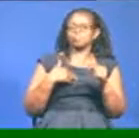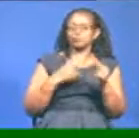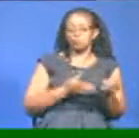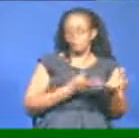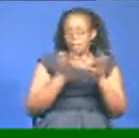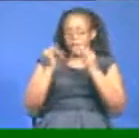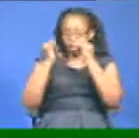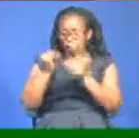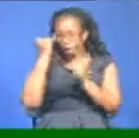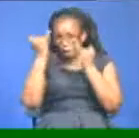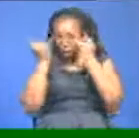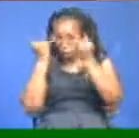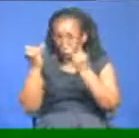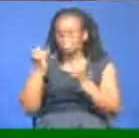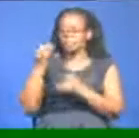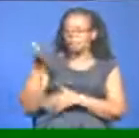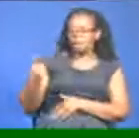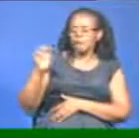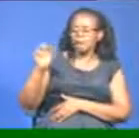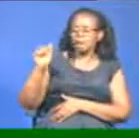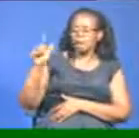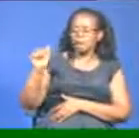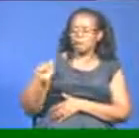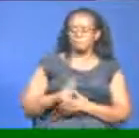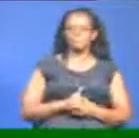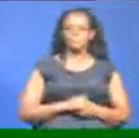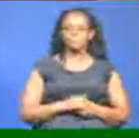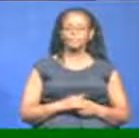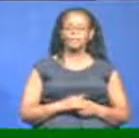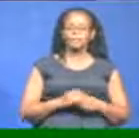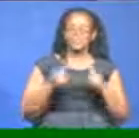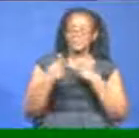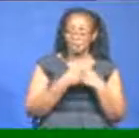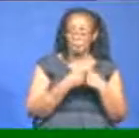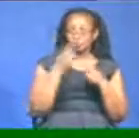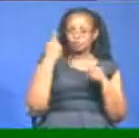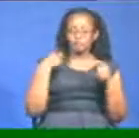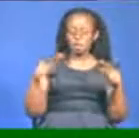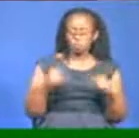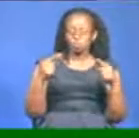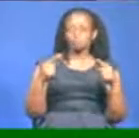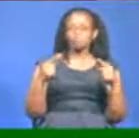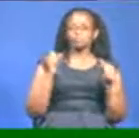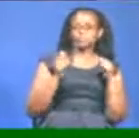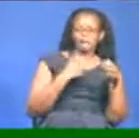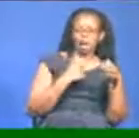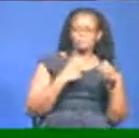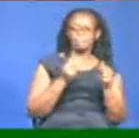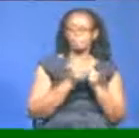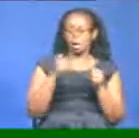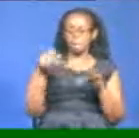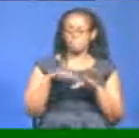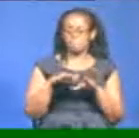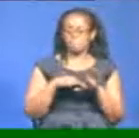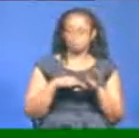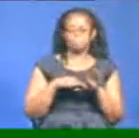Speaker, the issue of disputes that we have with our member states, Mr. Speaker, I think this is an issue that Yala members should be able to